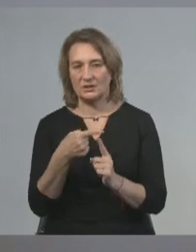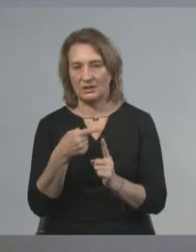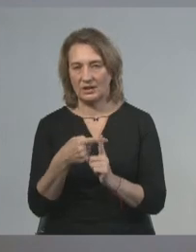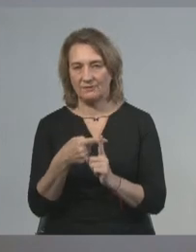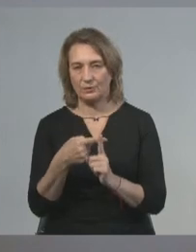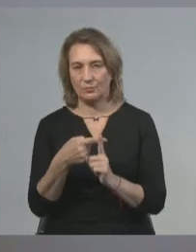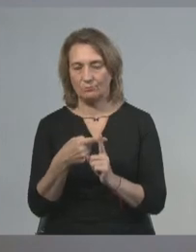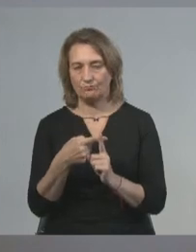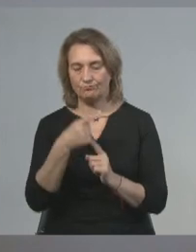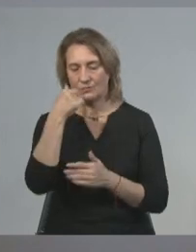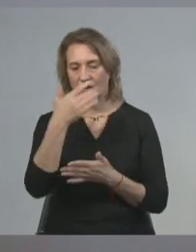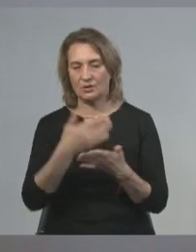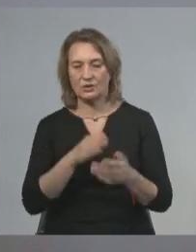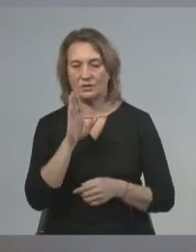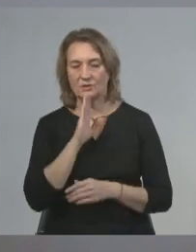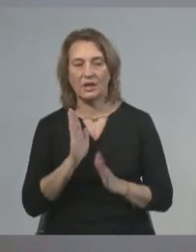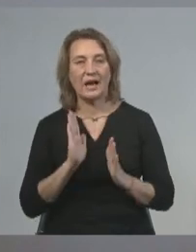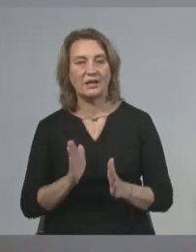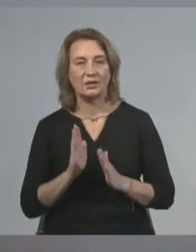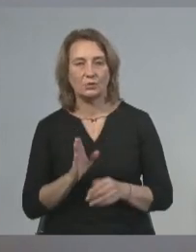victim of survivors